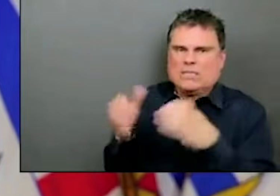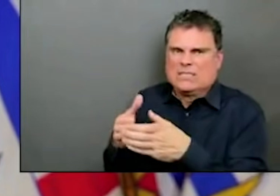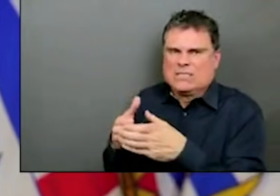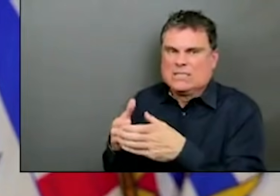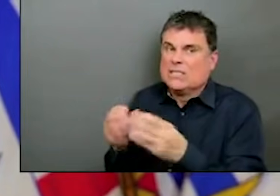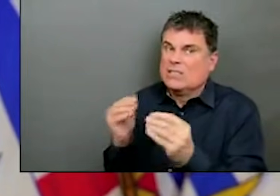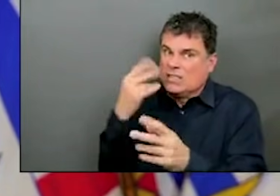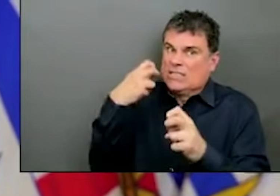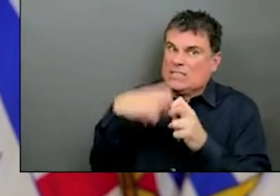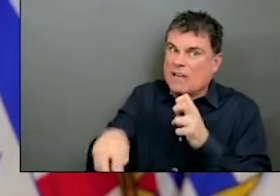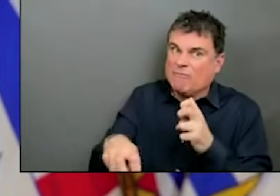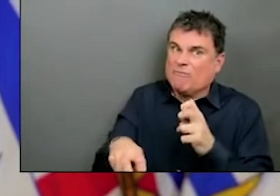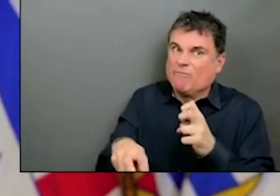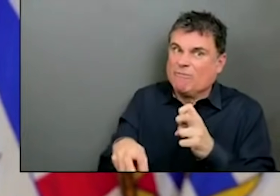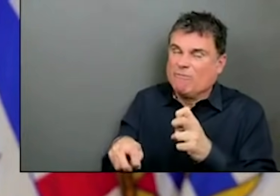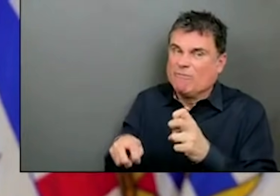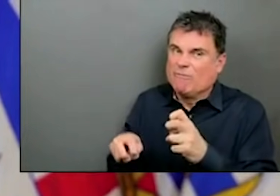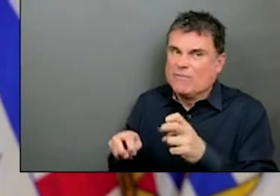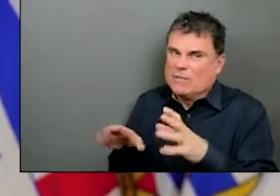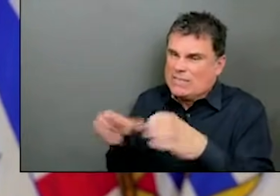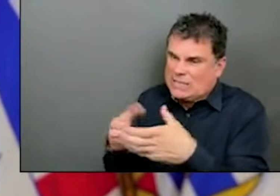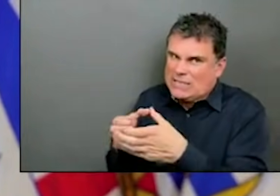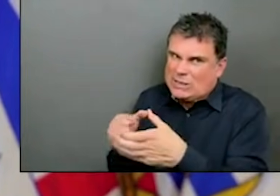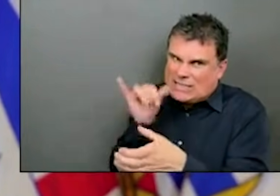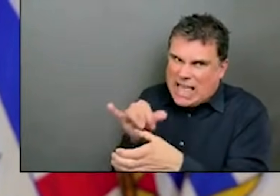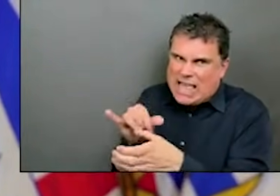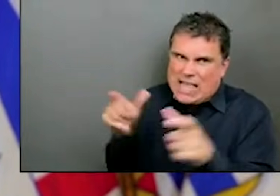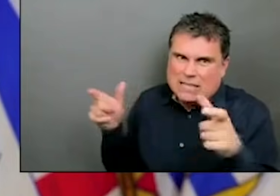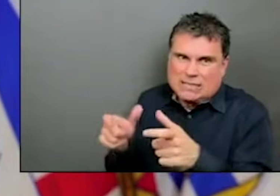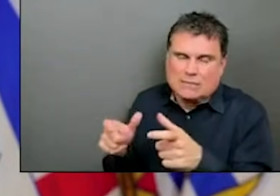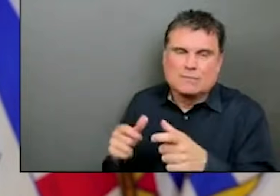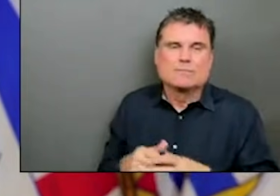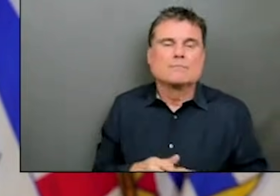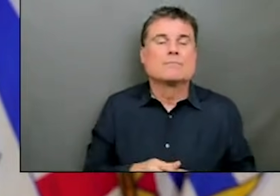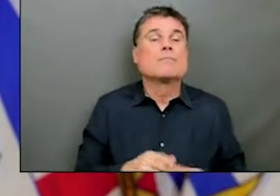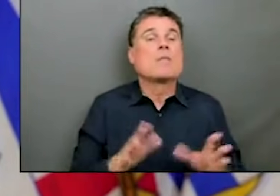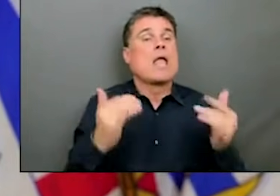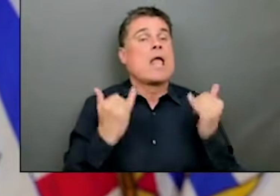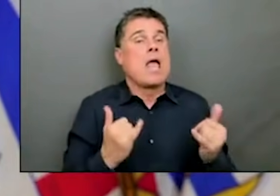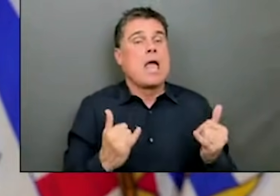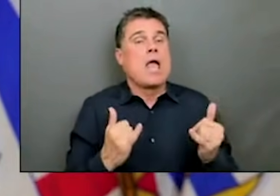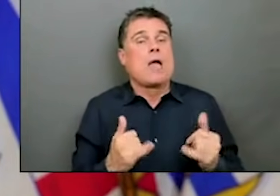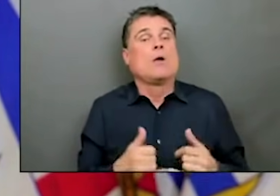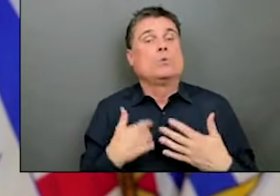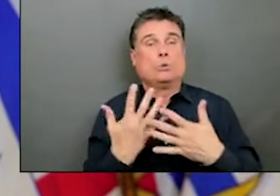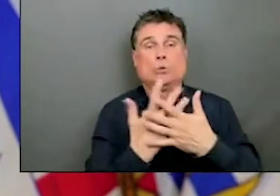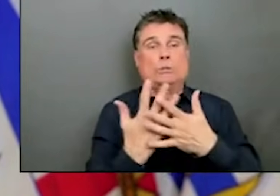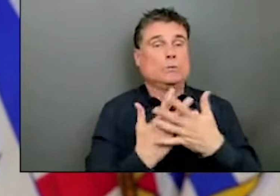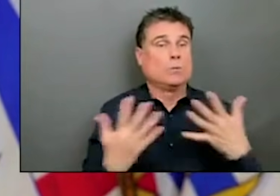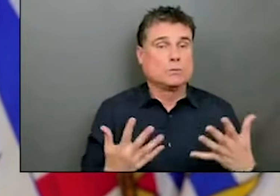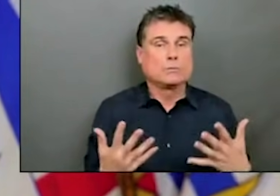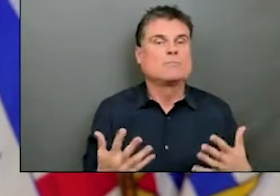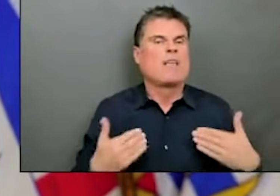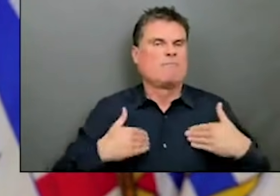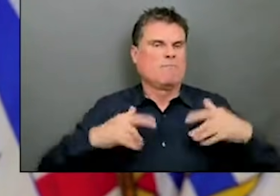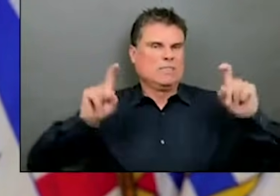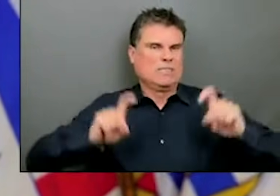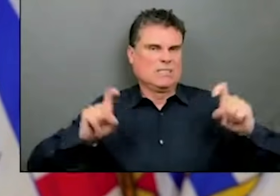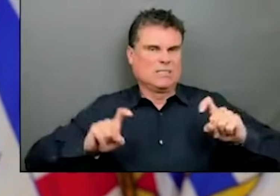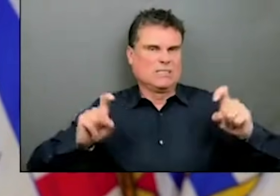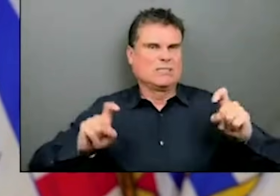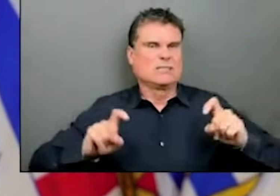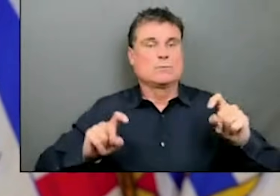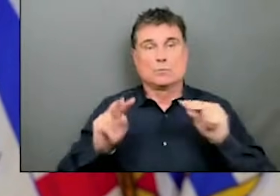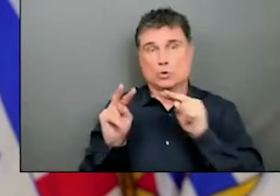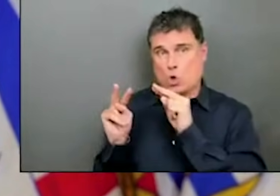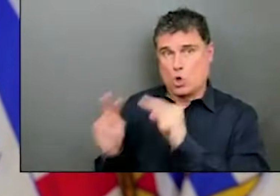are. Overall, we are now screening with a test that looks for